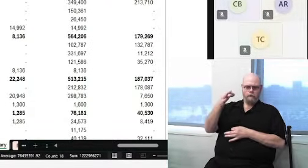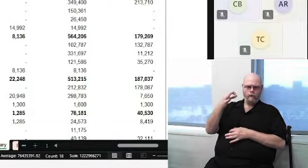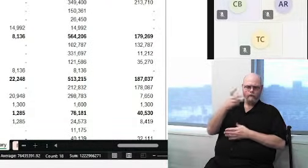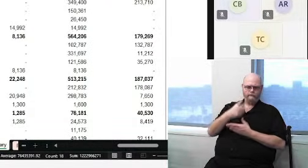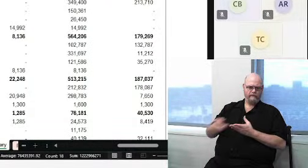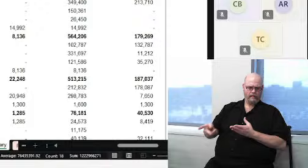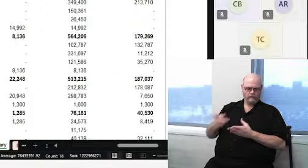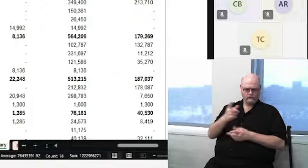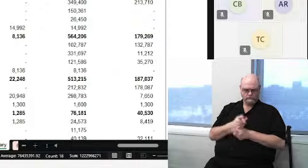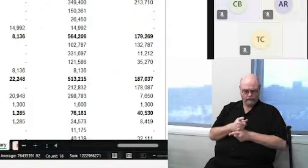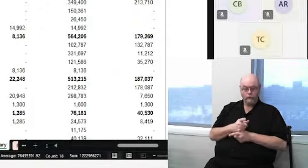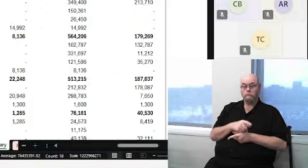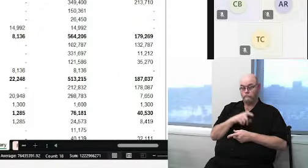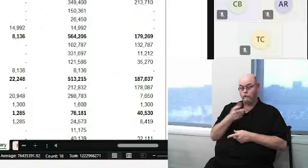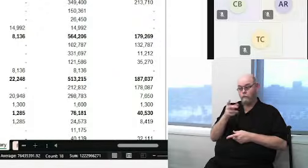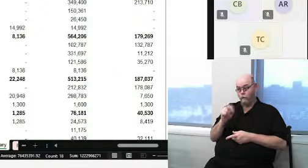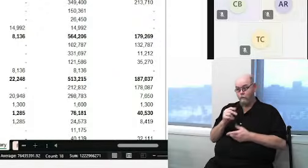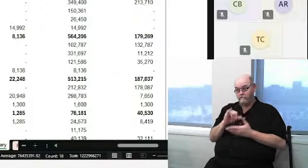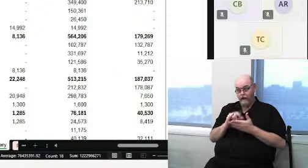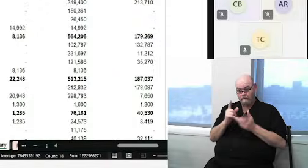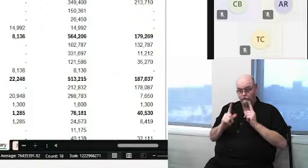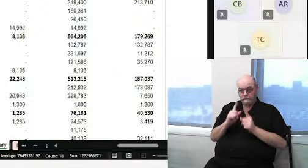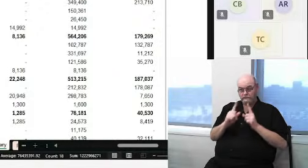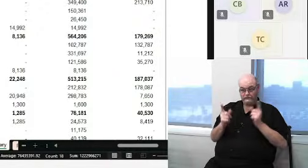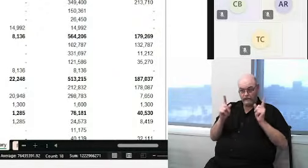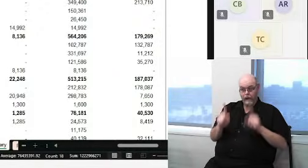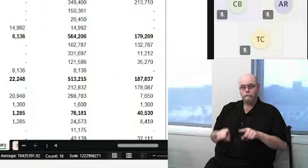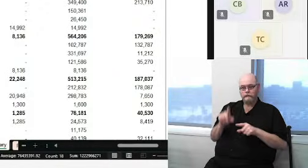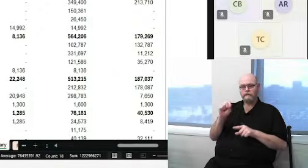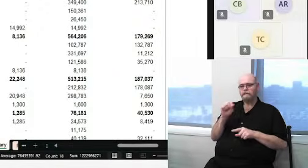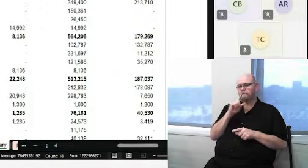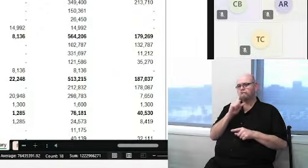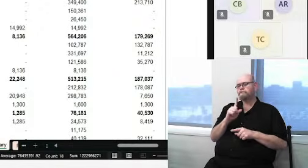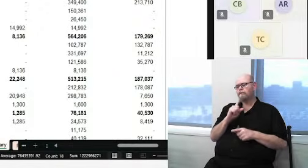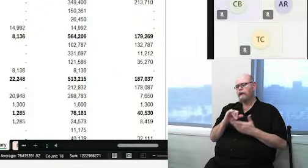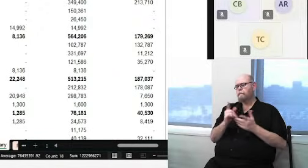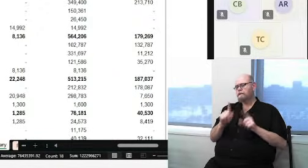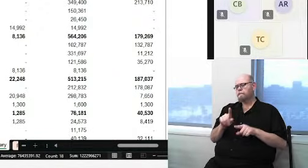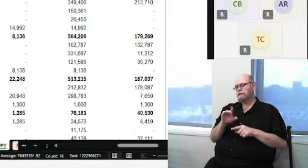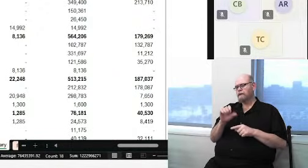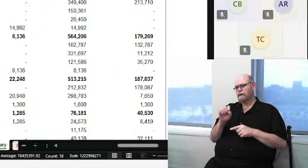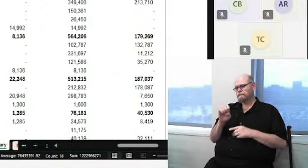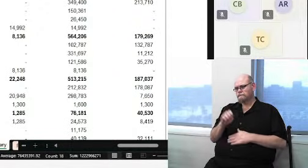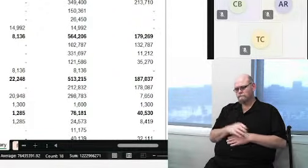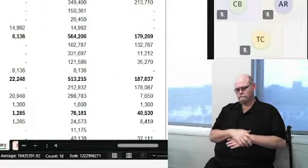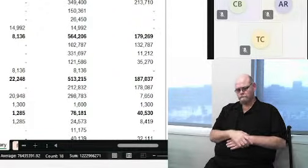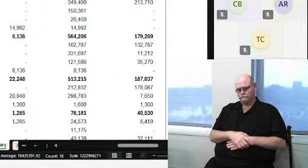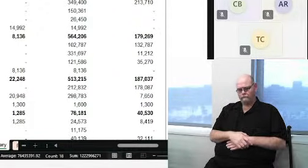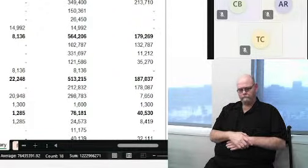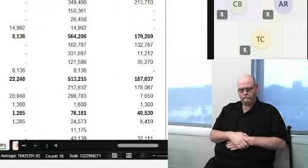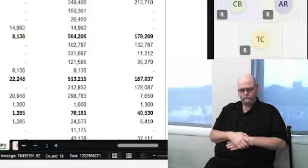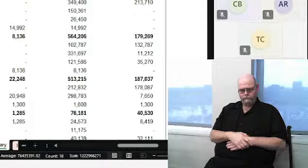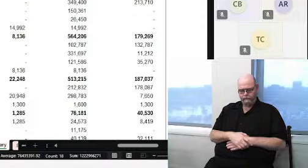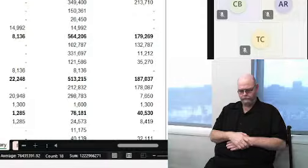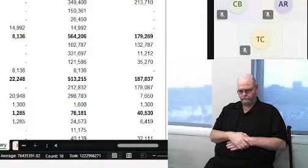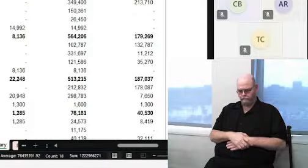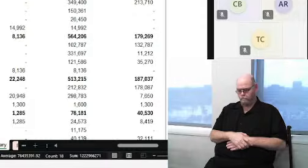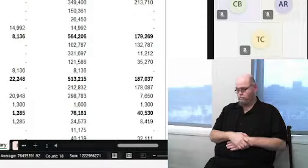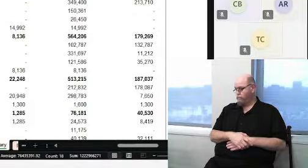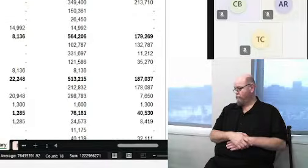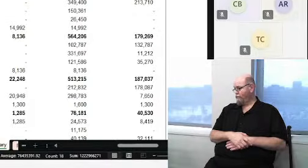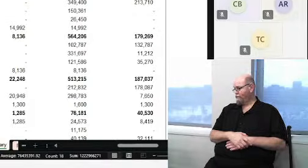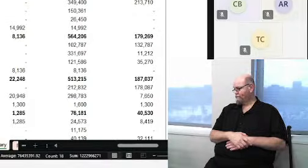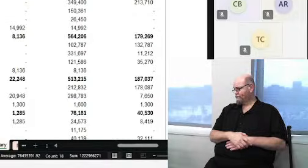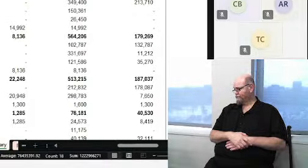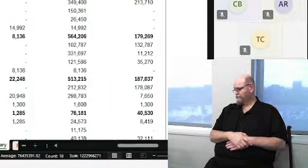pole failures, right? And when that conversation was happening, that happens to be the case. Right. Okay. So,